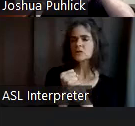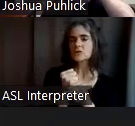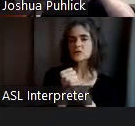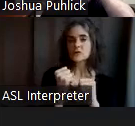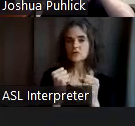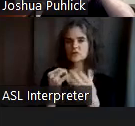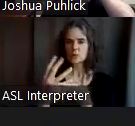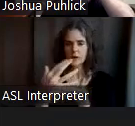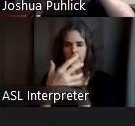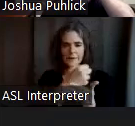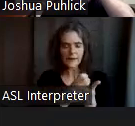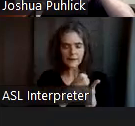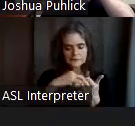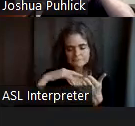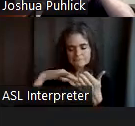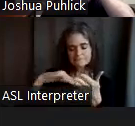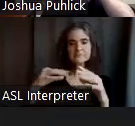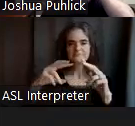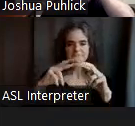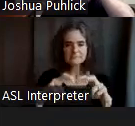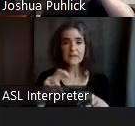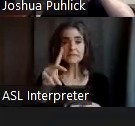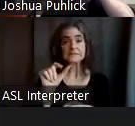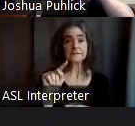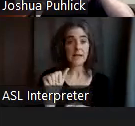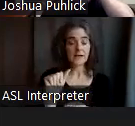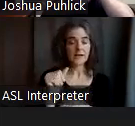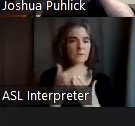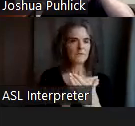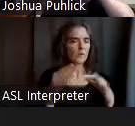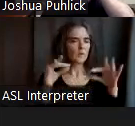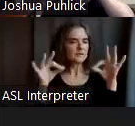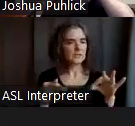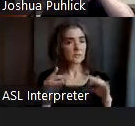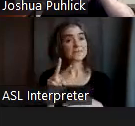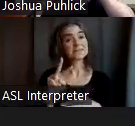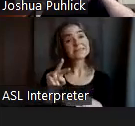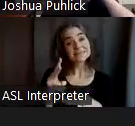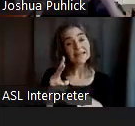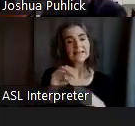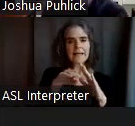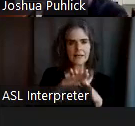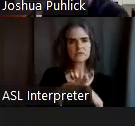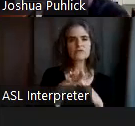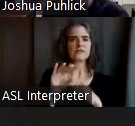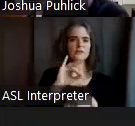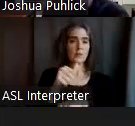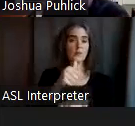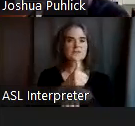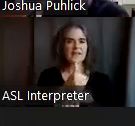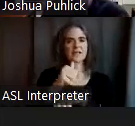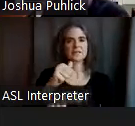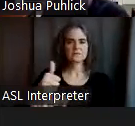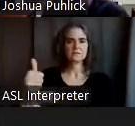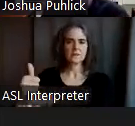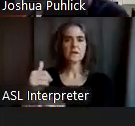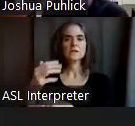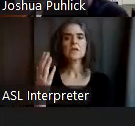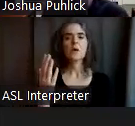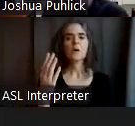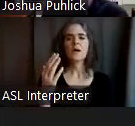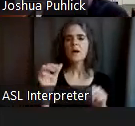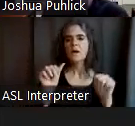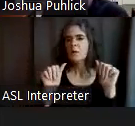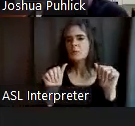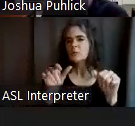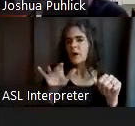on that before we make a decision about our second entries into those stands. But I would say that's probably